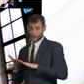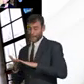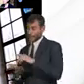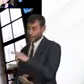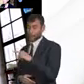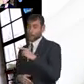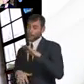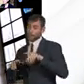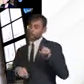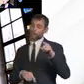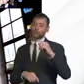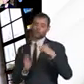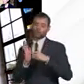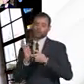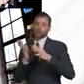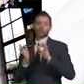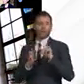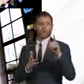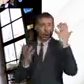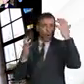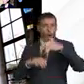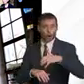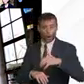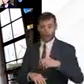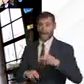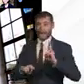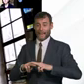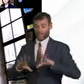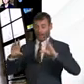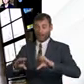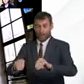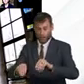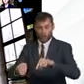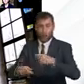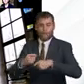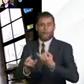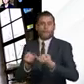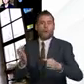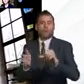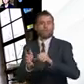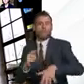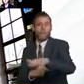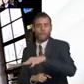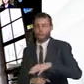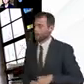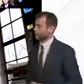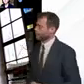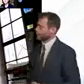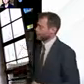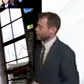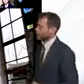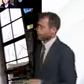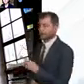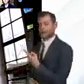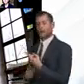expressed this morning and deputy cmo could you possibly clear a lot of questions up coming from boyfriends and girlfriends who aren't cohabiting